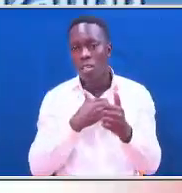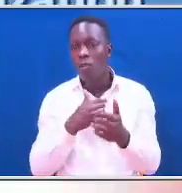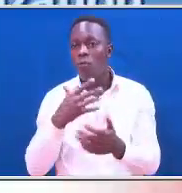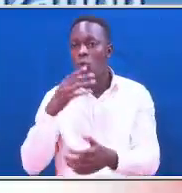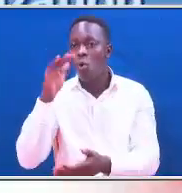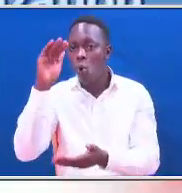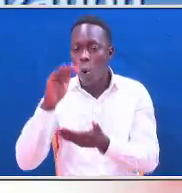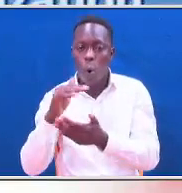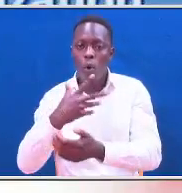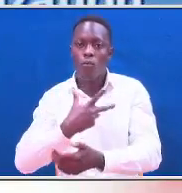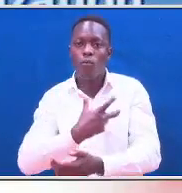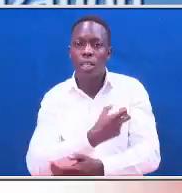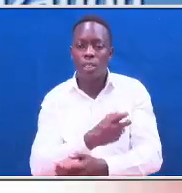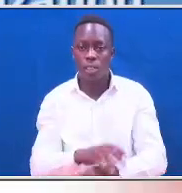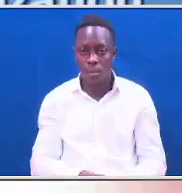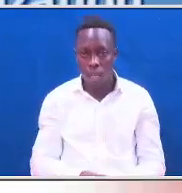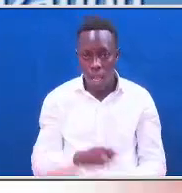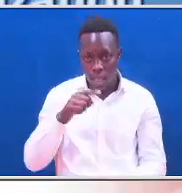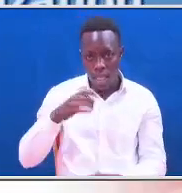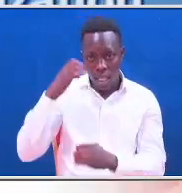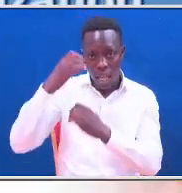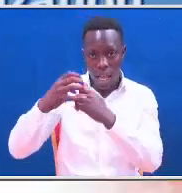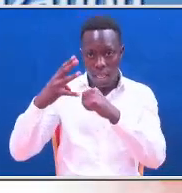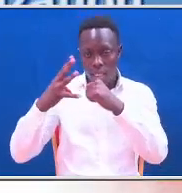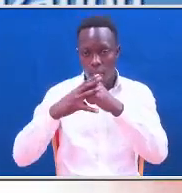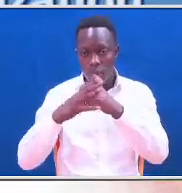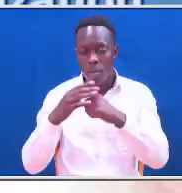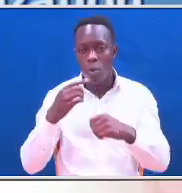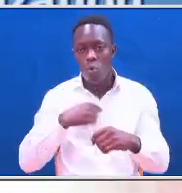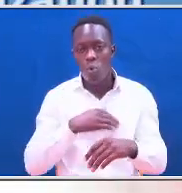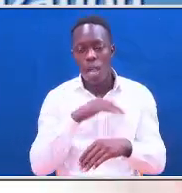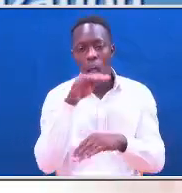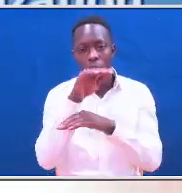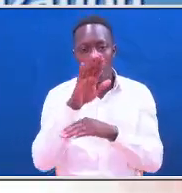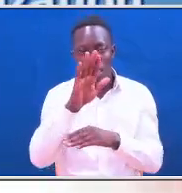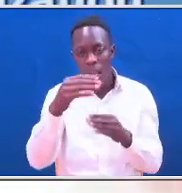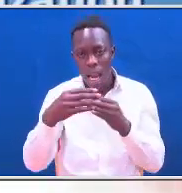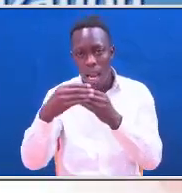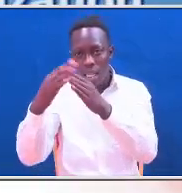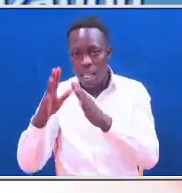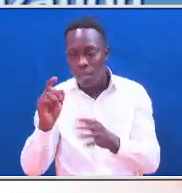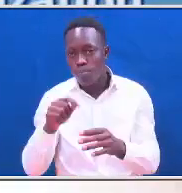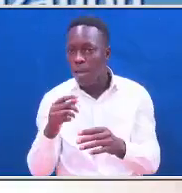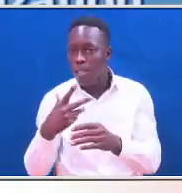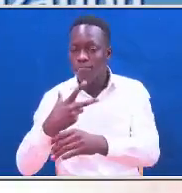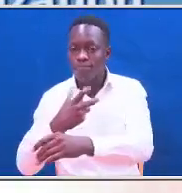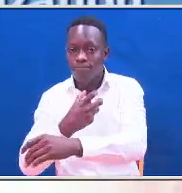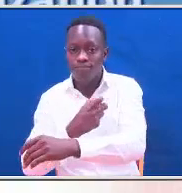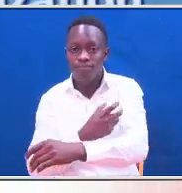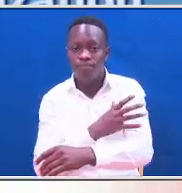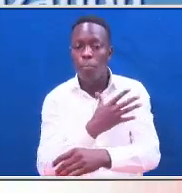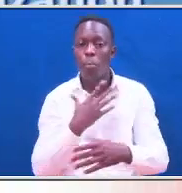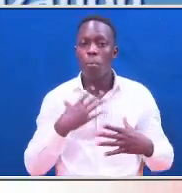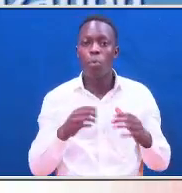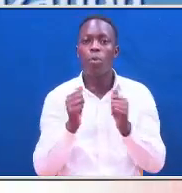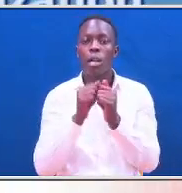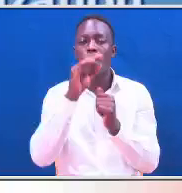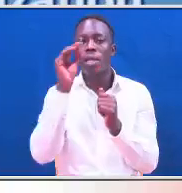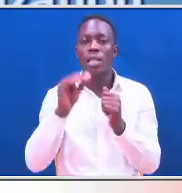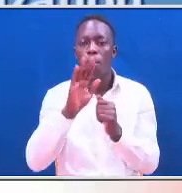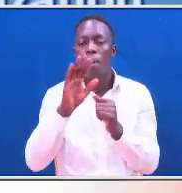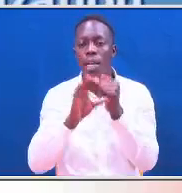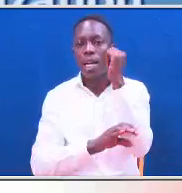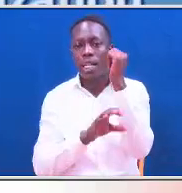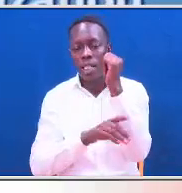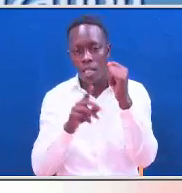By the end of this September, we're calling on leaders to vaccinate at least 10% of people in all countries. This